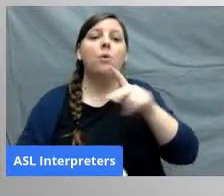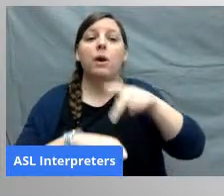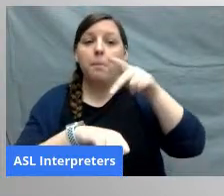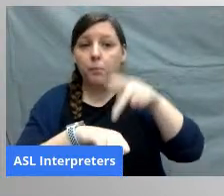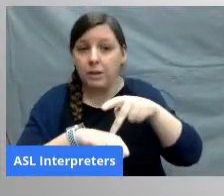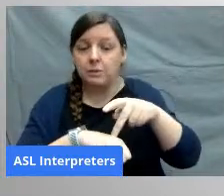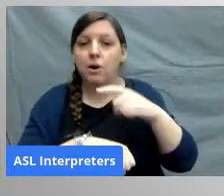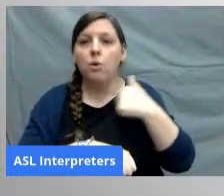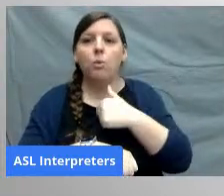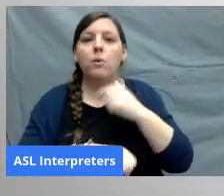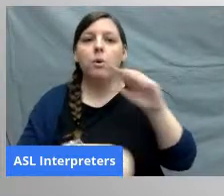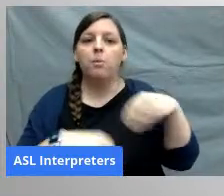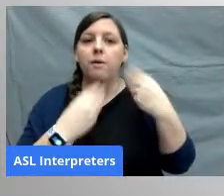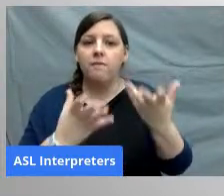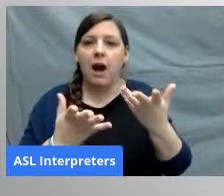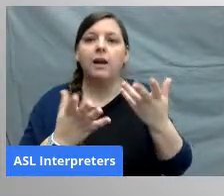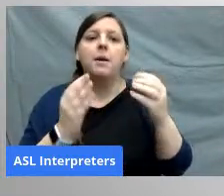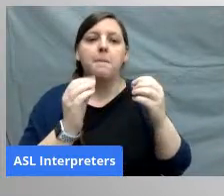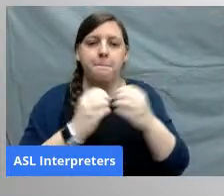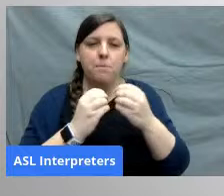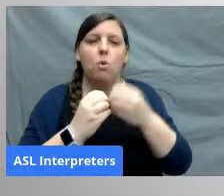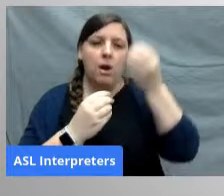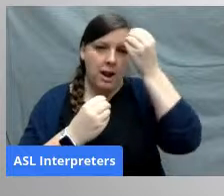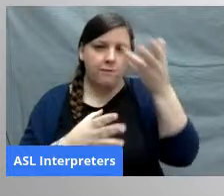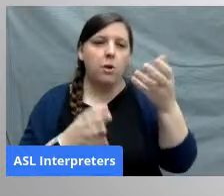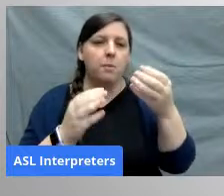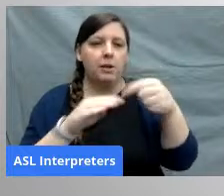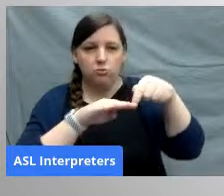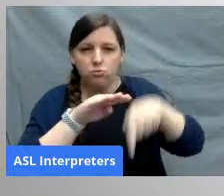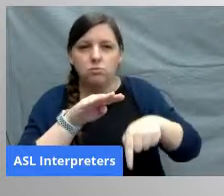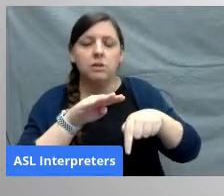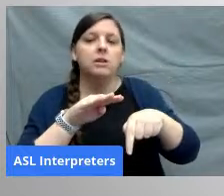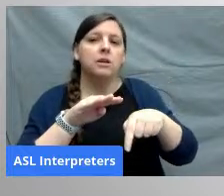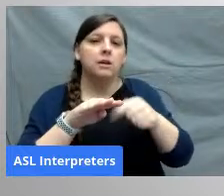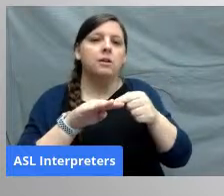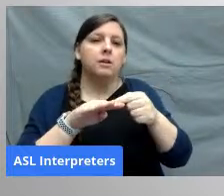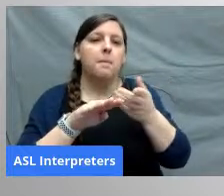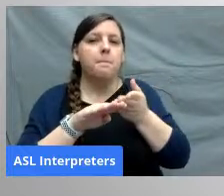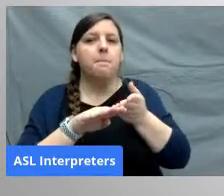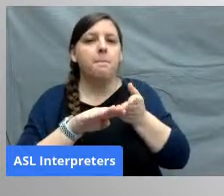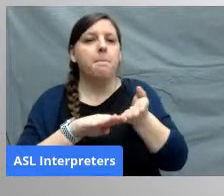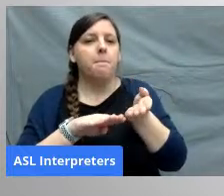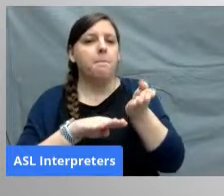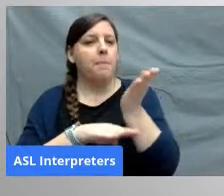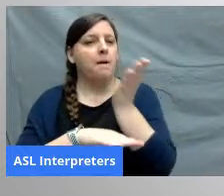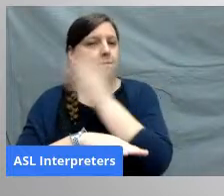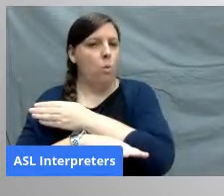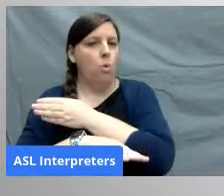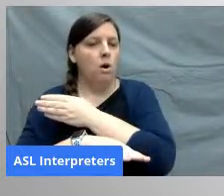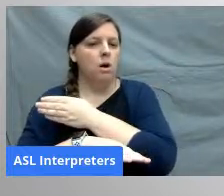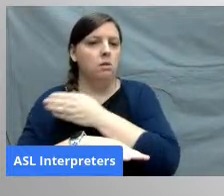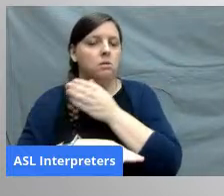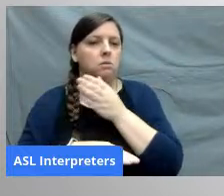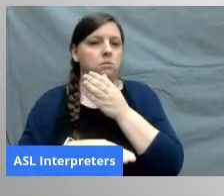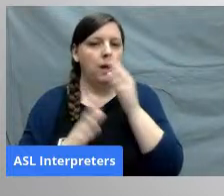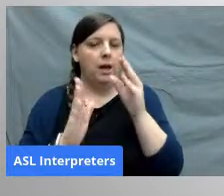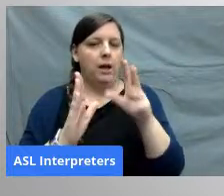would provide you with more information and insight prior to, and not just have it on the list.